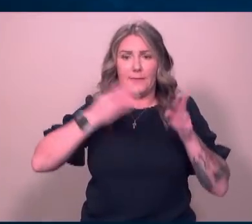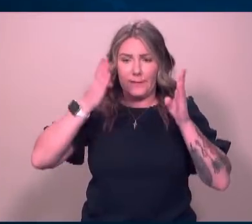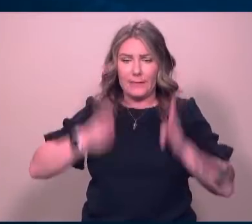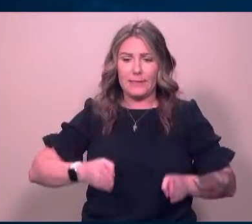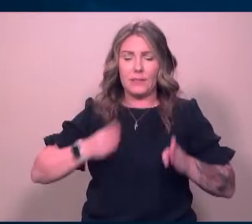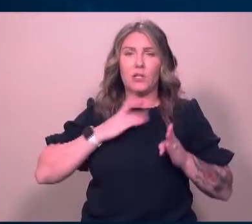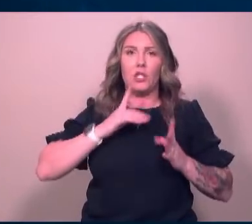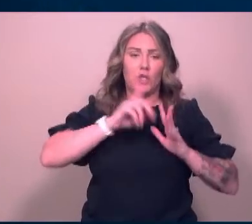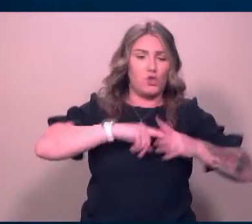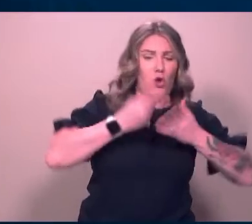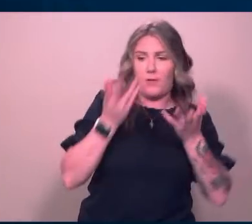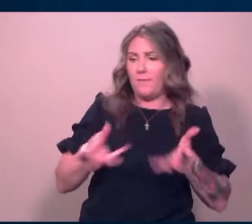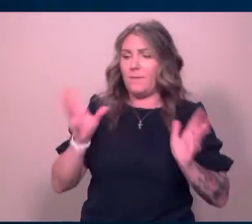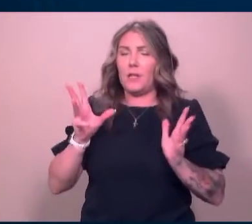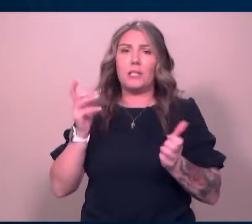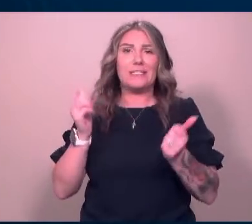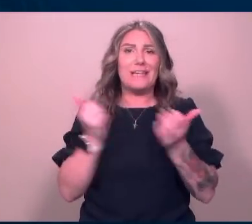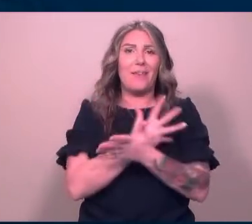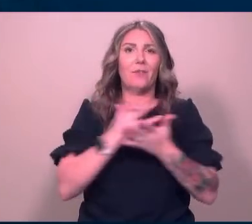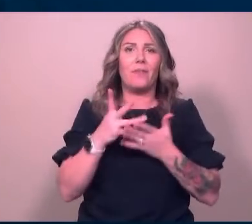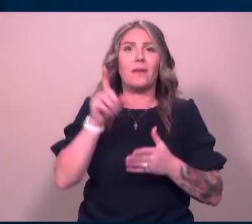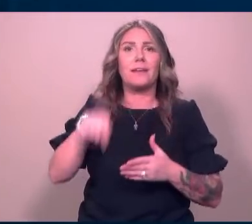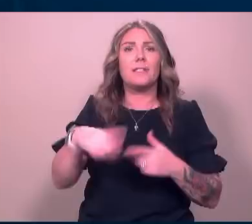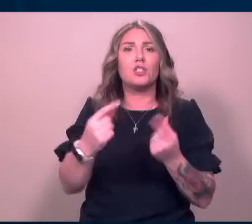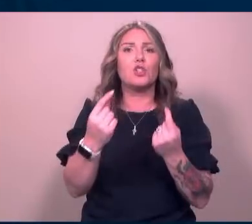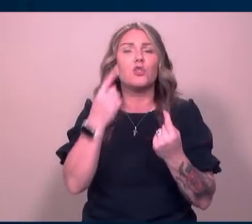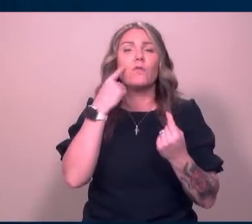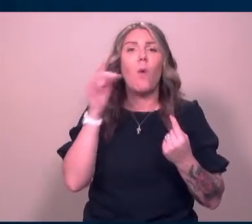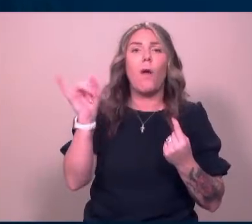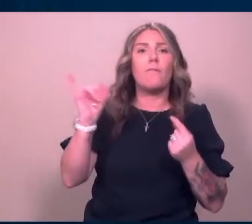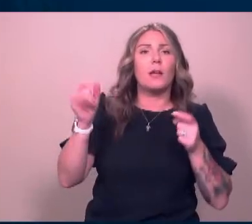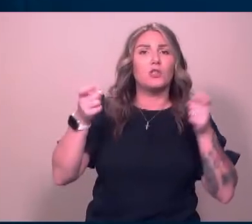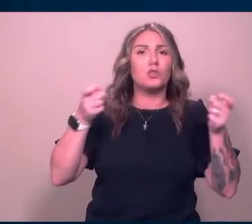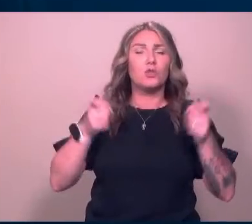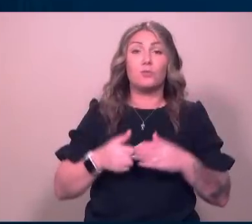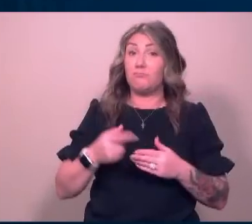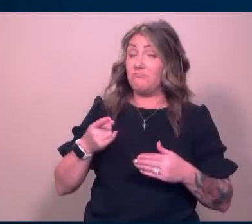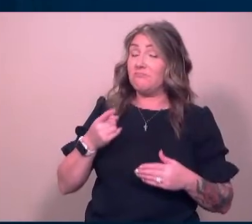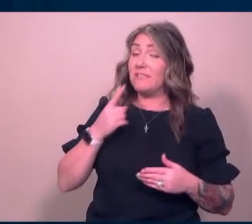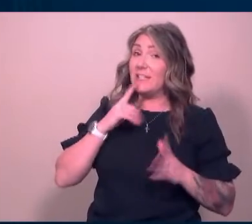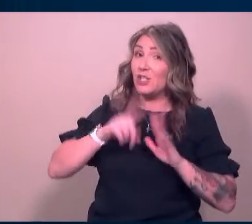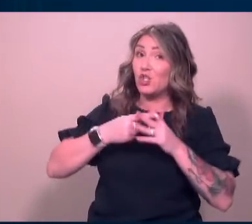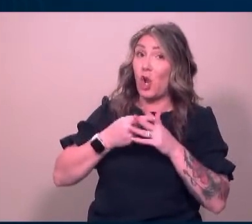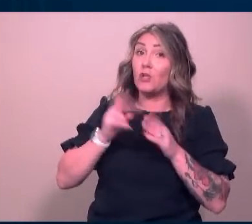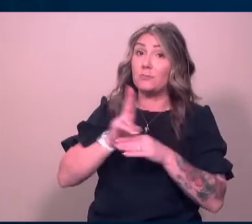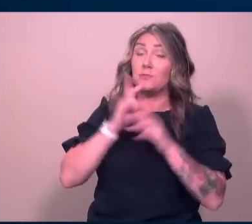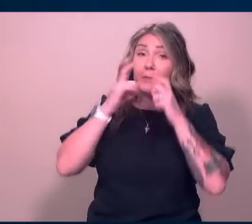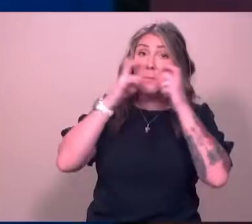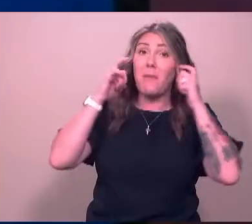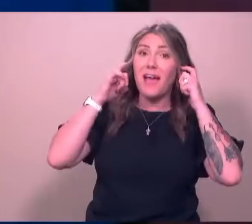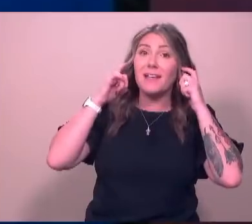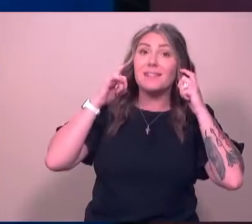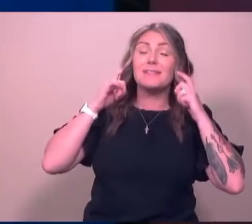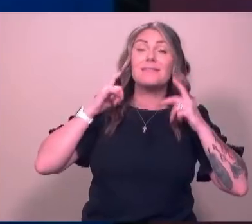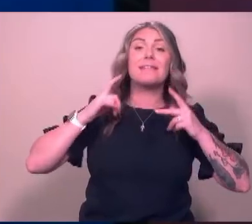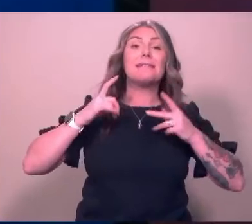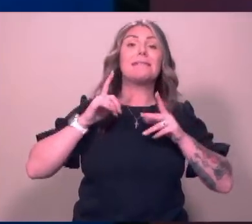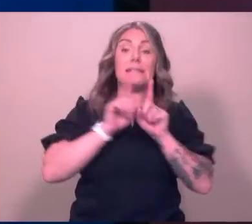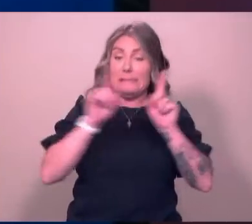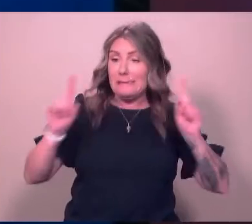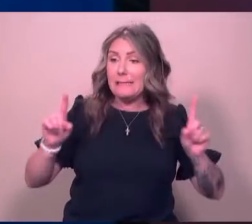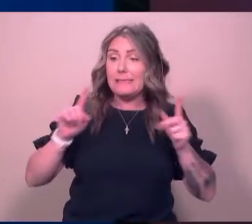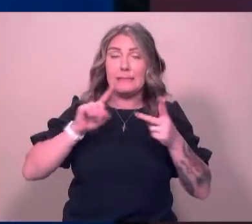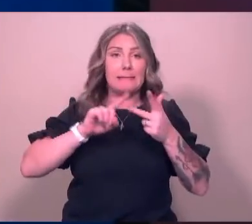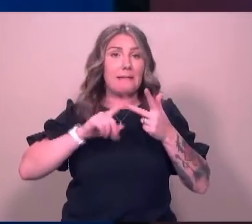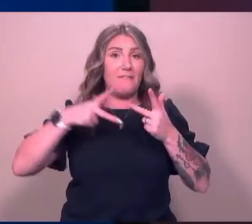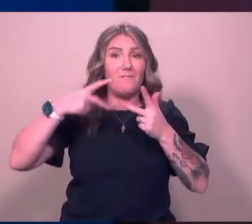to finish, everything I need to do for infection control. You bet. It starts with wearing a mask, keeping your distance, getting vaccinated.